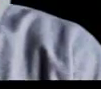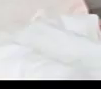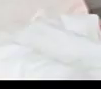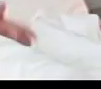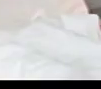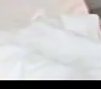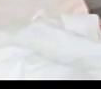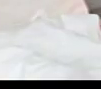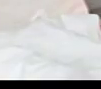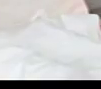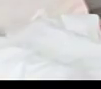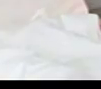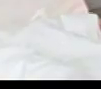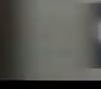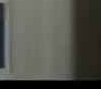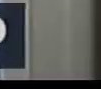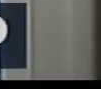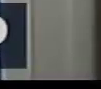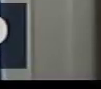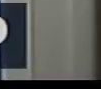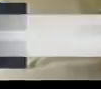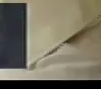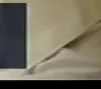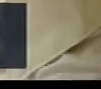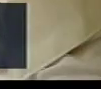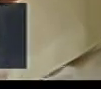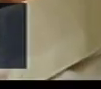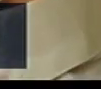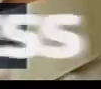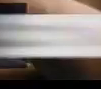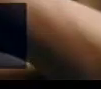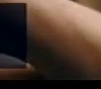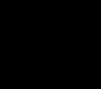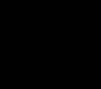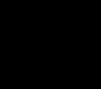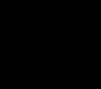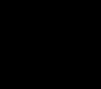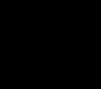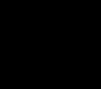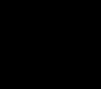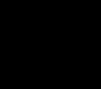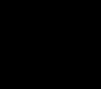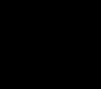overwhelmed by life's struggle. Yes, the hardship, the sickness.